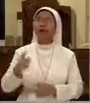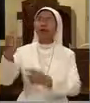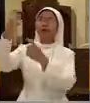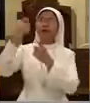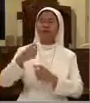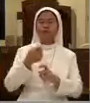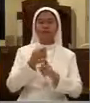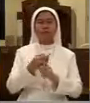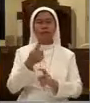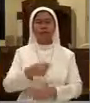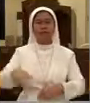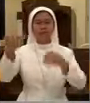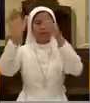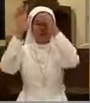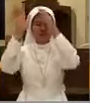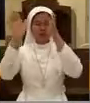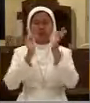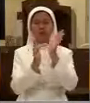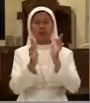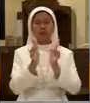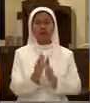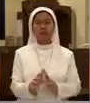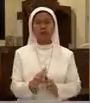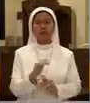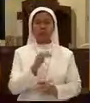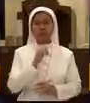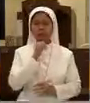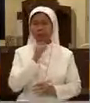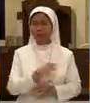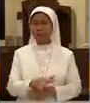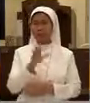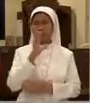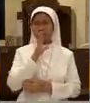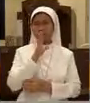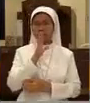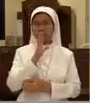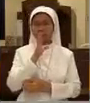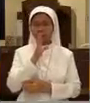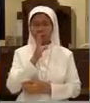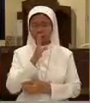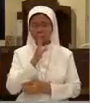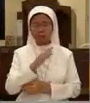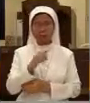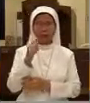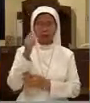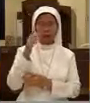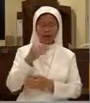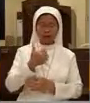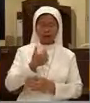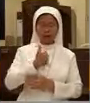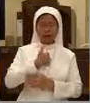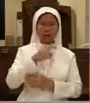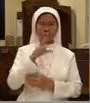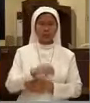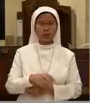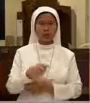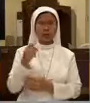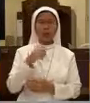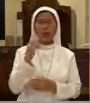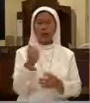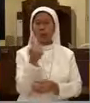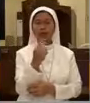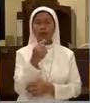There's nothing that he said or did that he did not receive from the Father. And